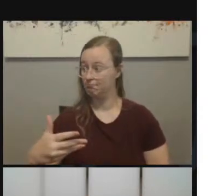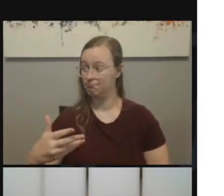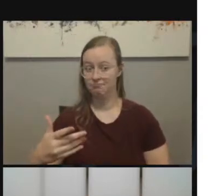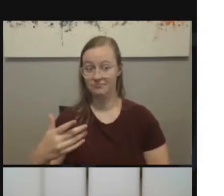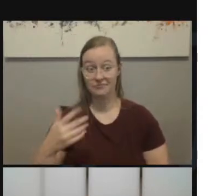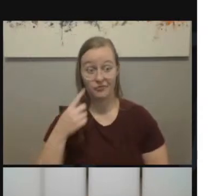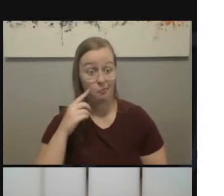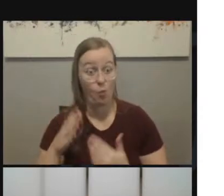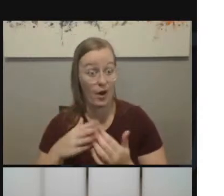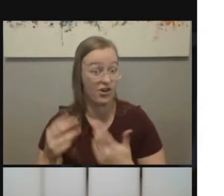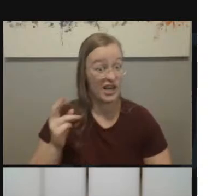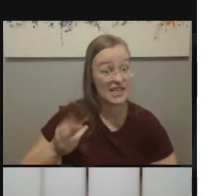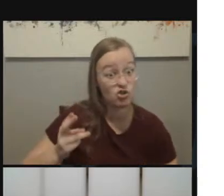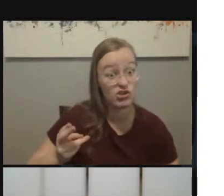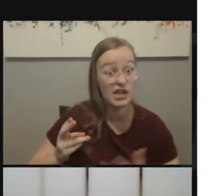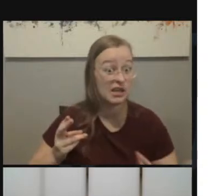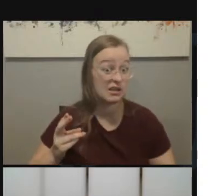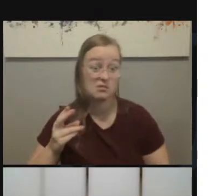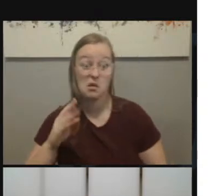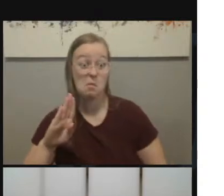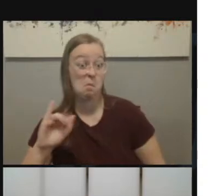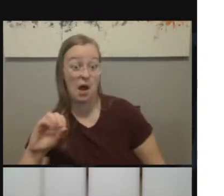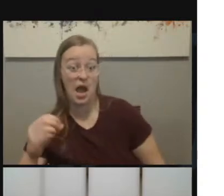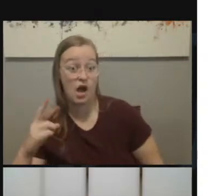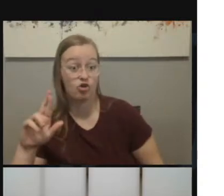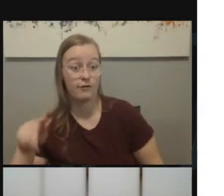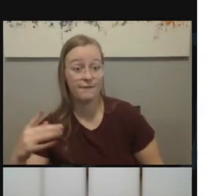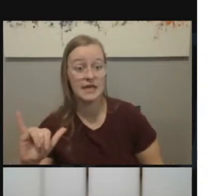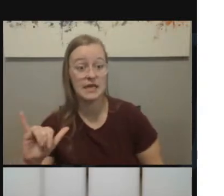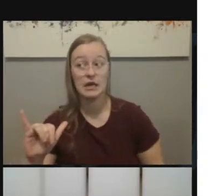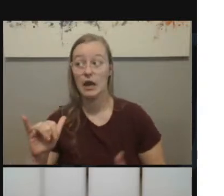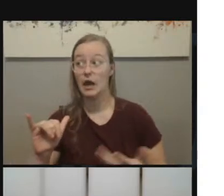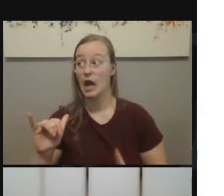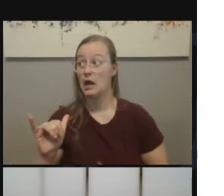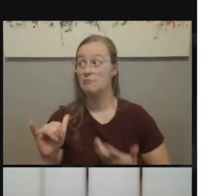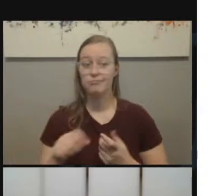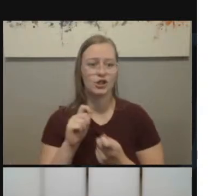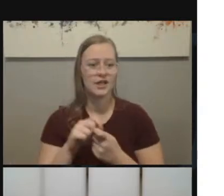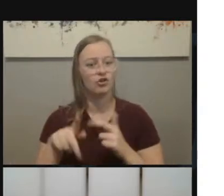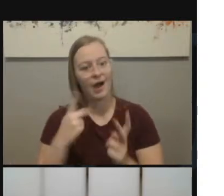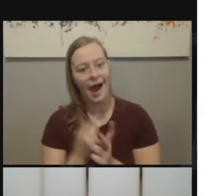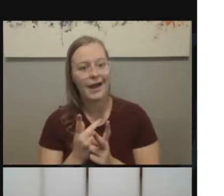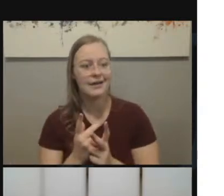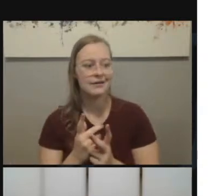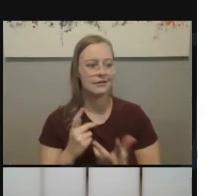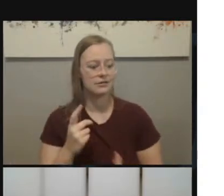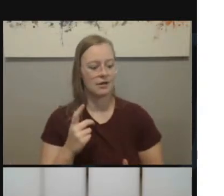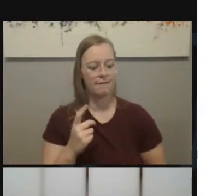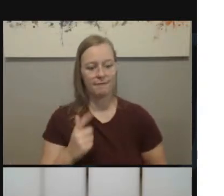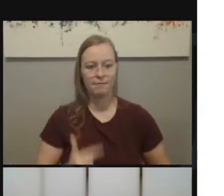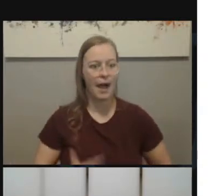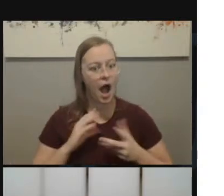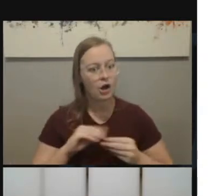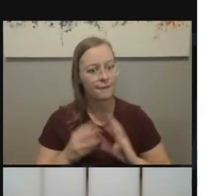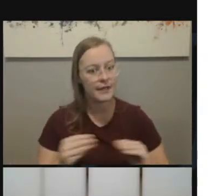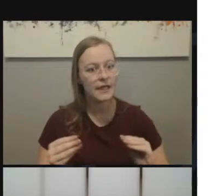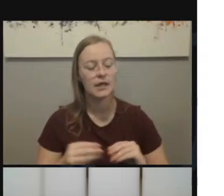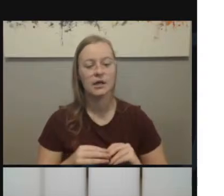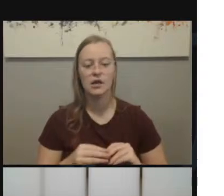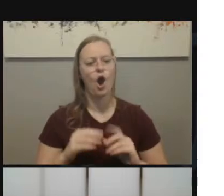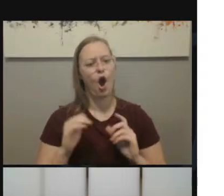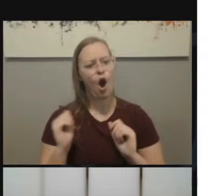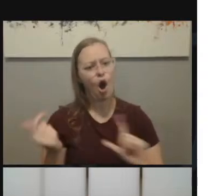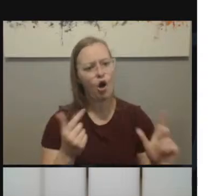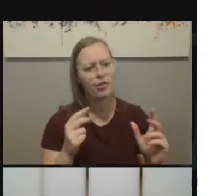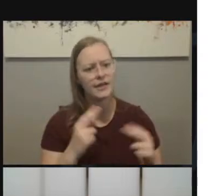whatever, of history, of biography, or of a particular kind of biography, all of these names are